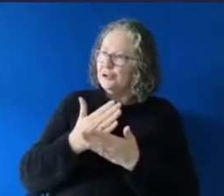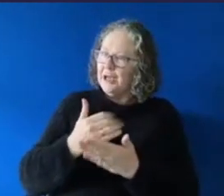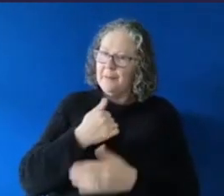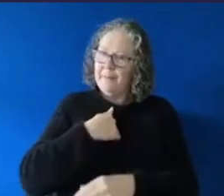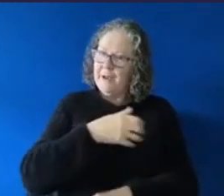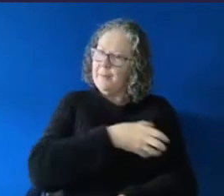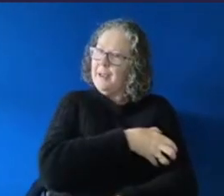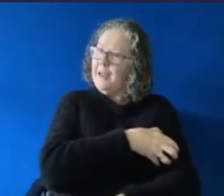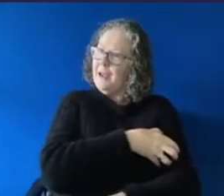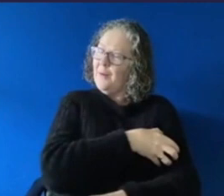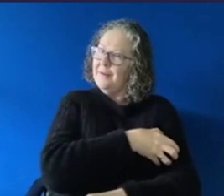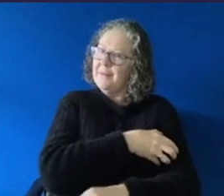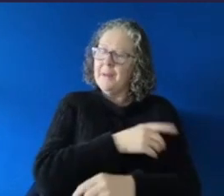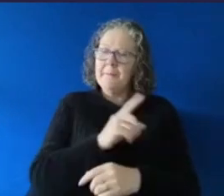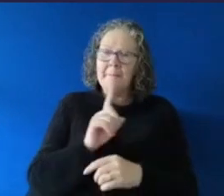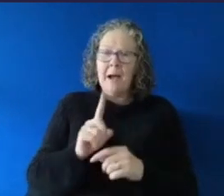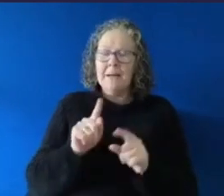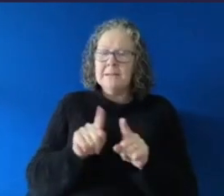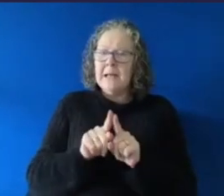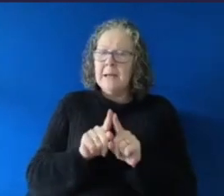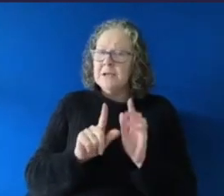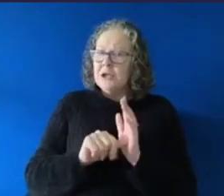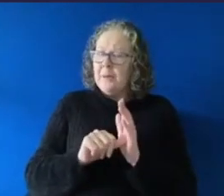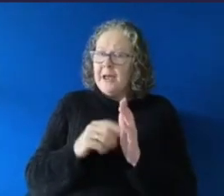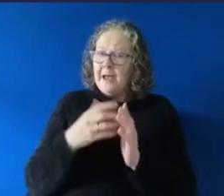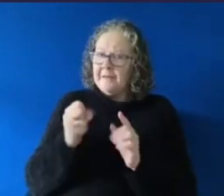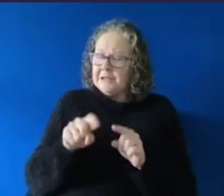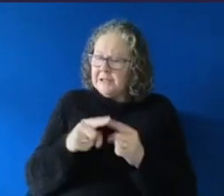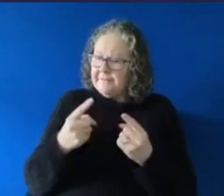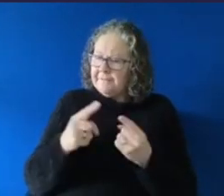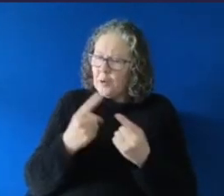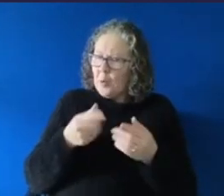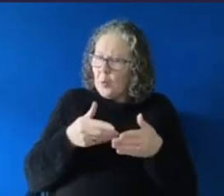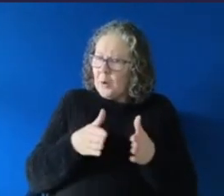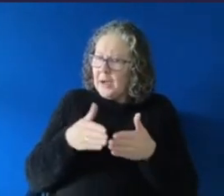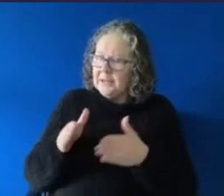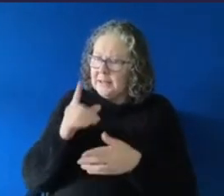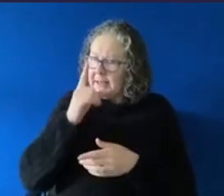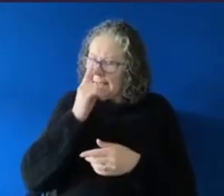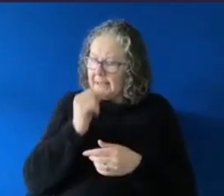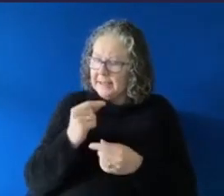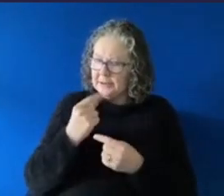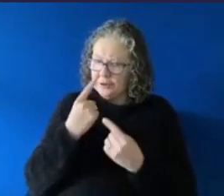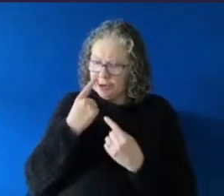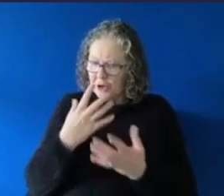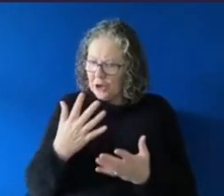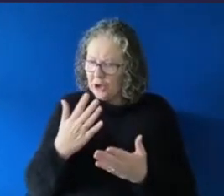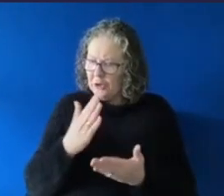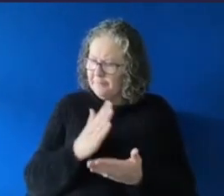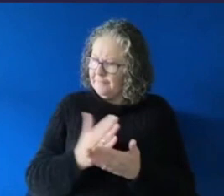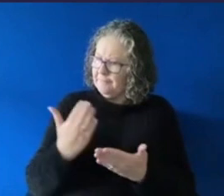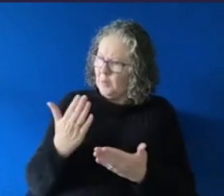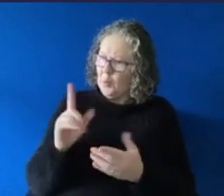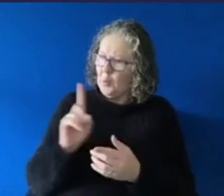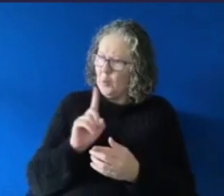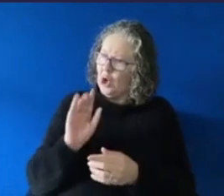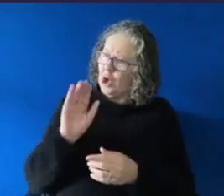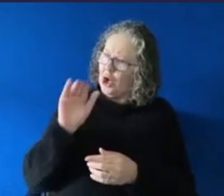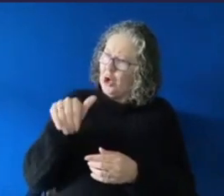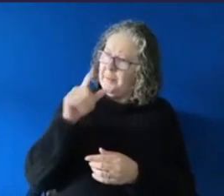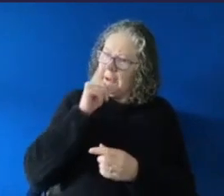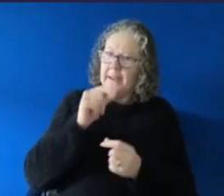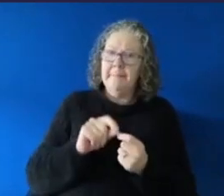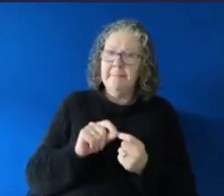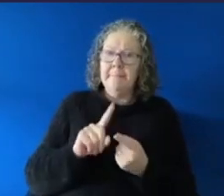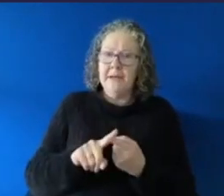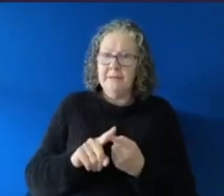nonetheless. However, there are actions and approaches that will either promote or deny the fullness of what home might be. There is no guarantee that